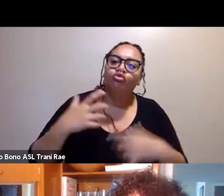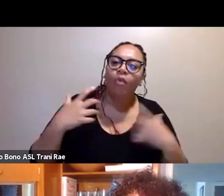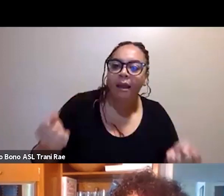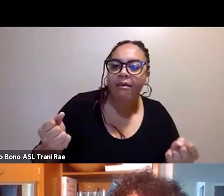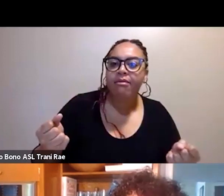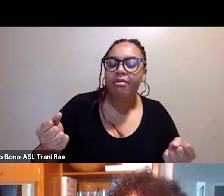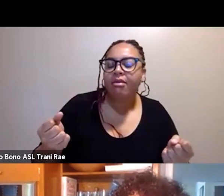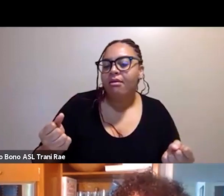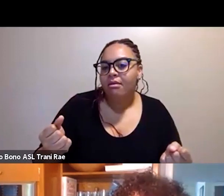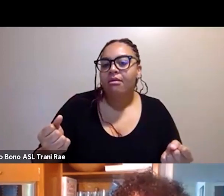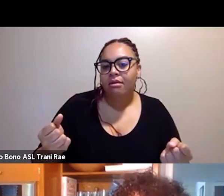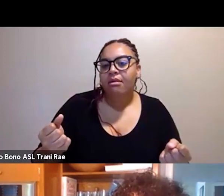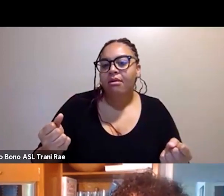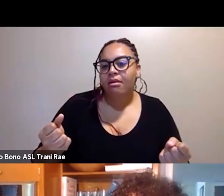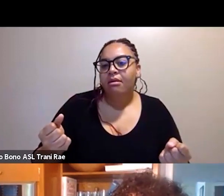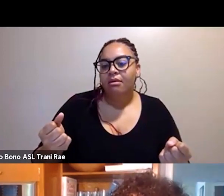That's